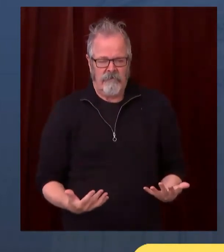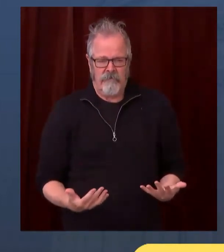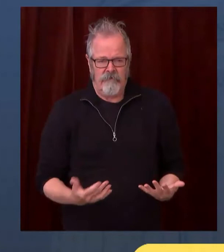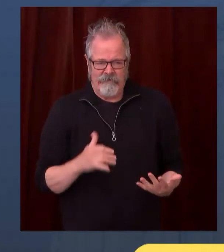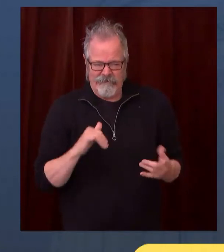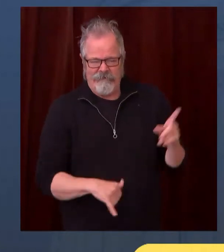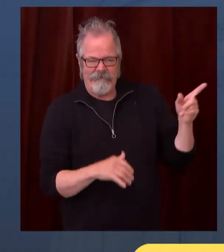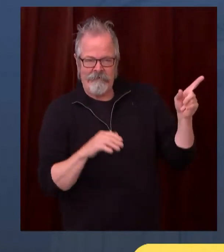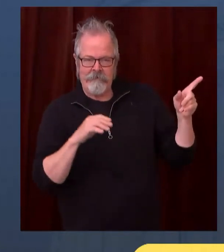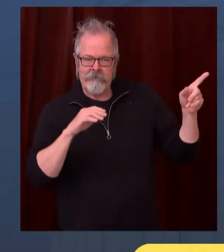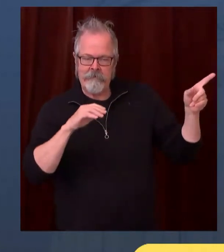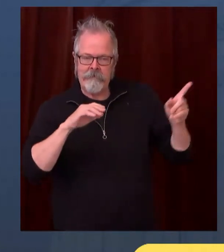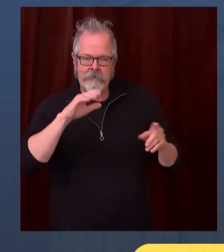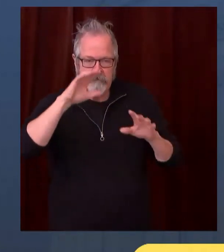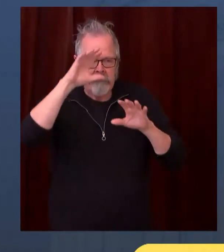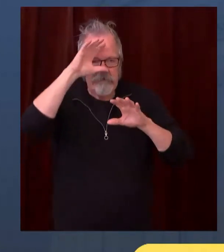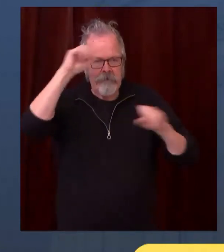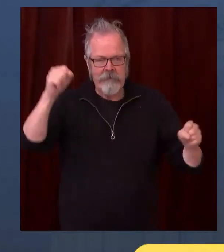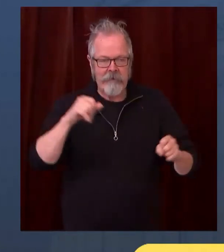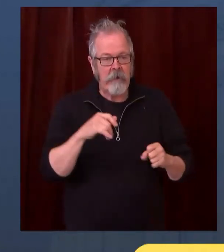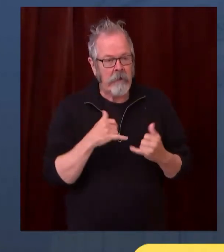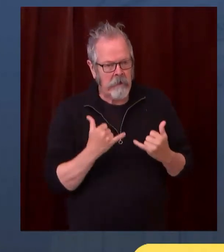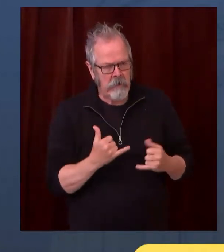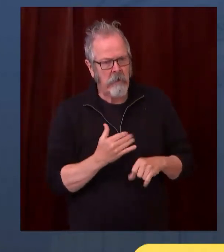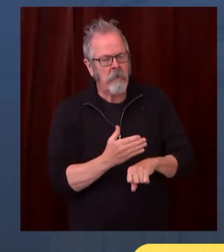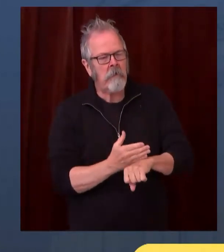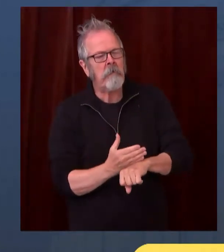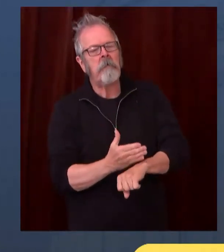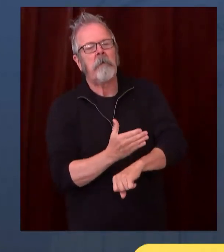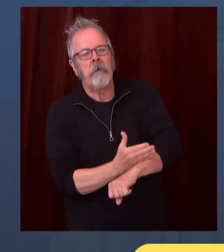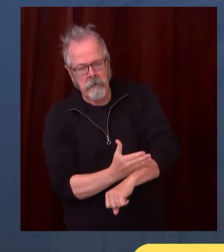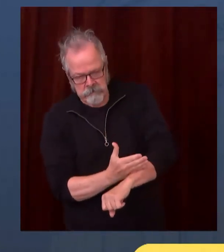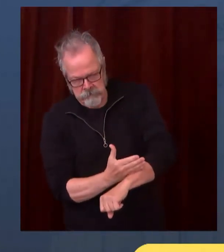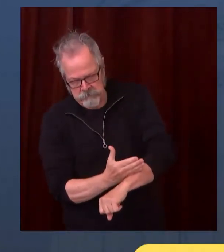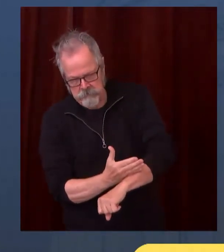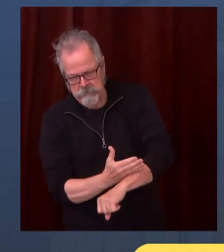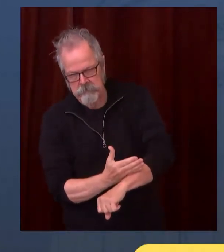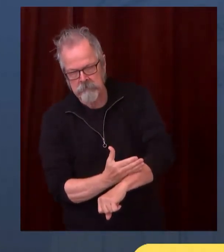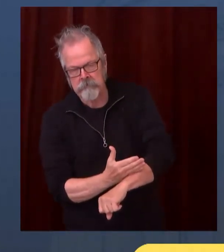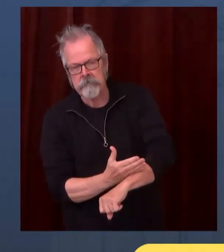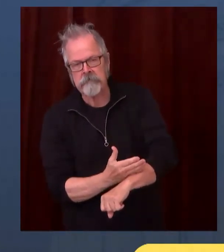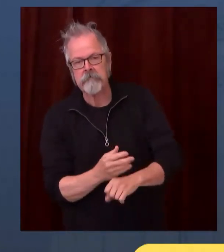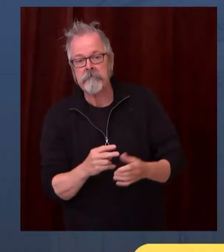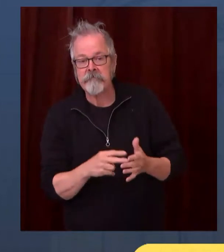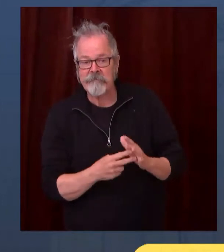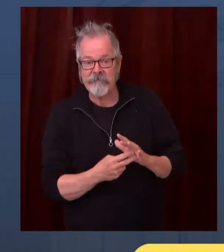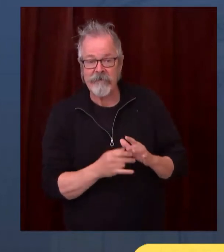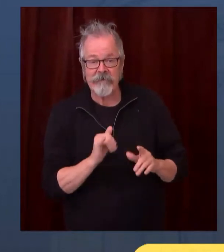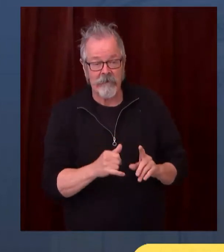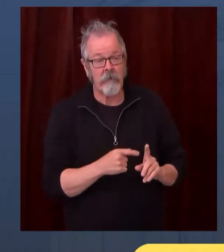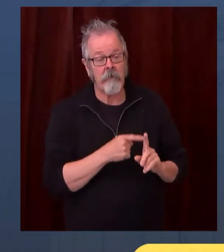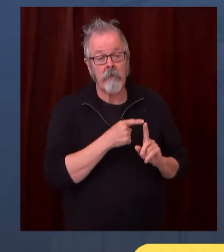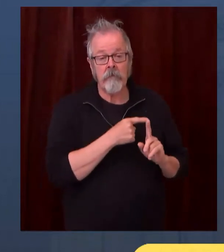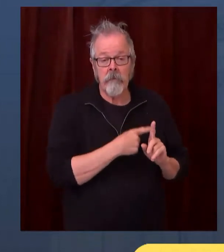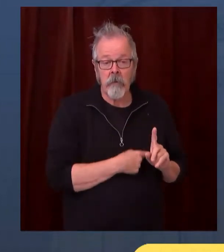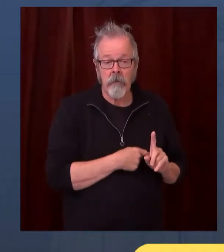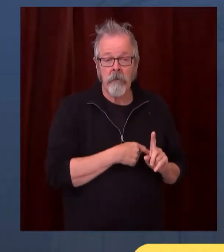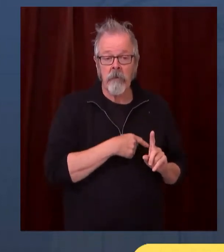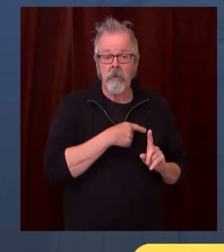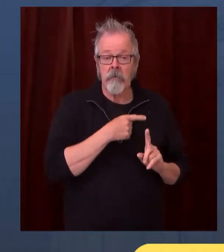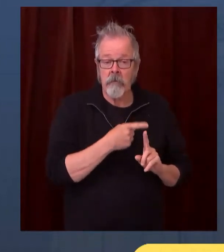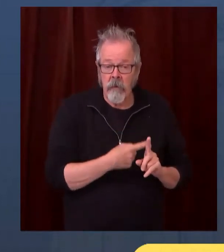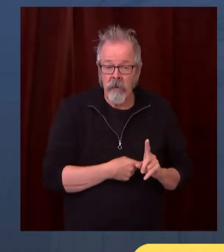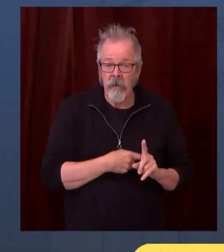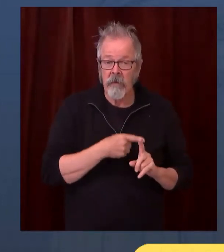kit supplies. But those were lost months, and it was very unfortunate and very,